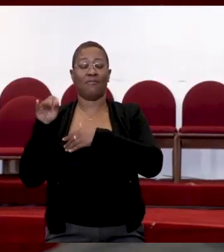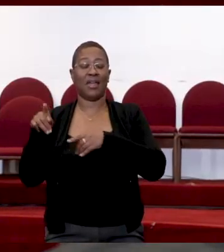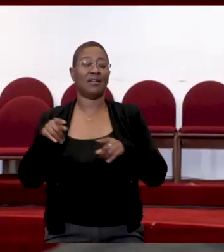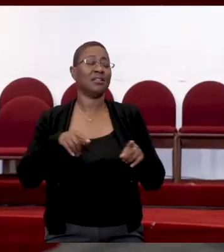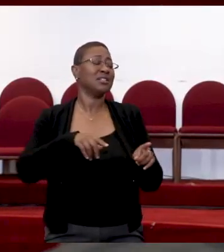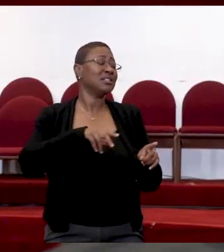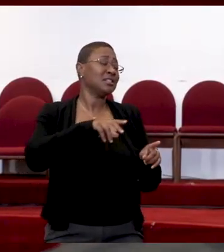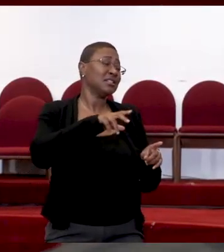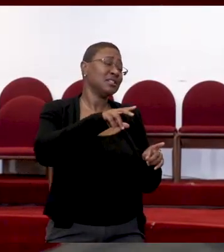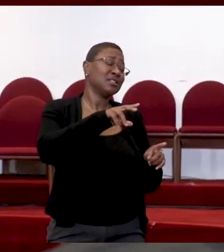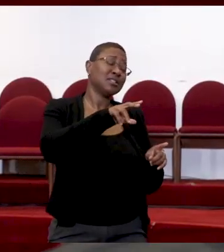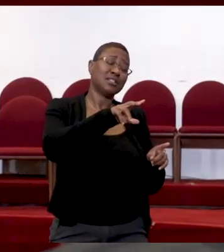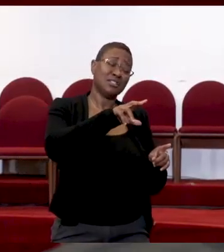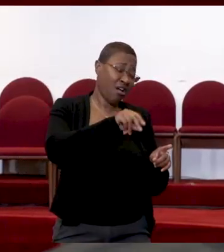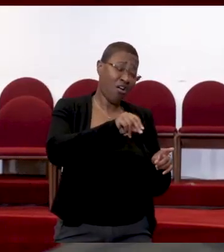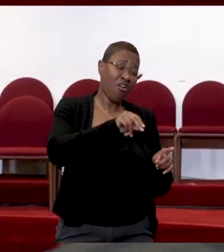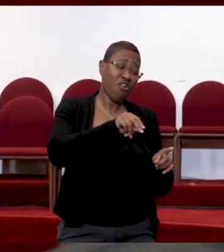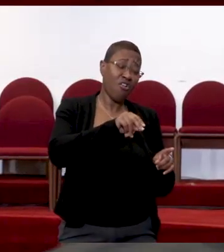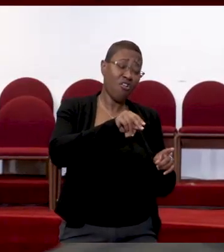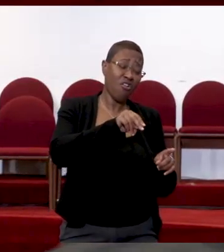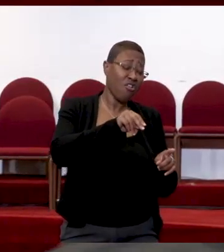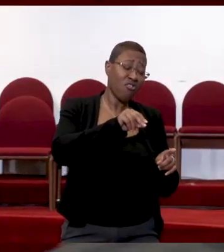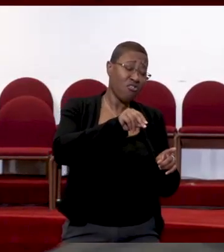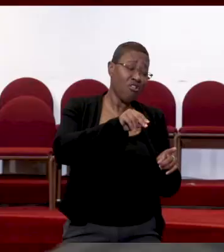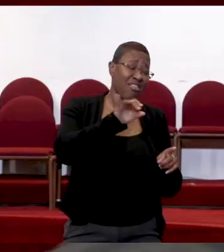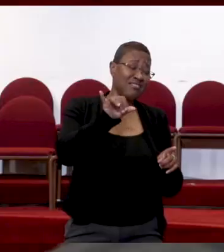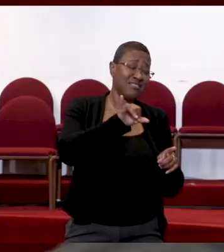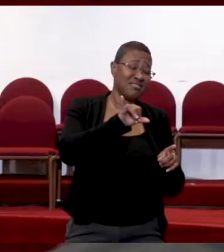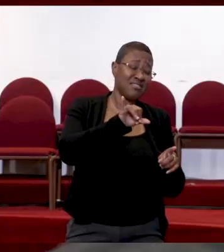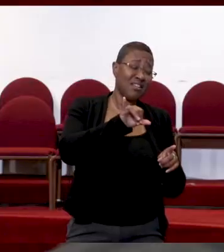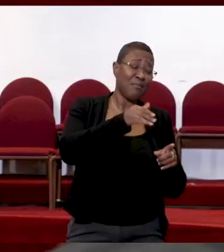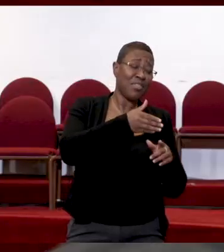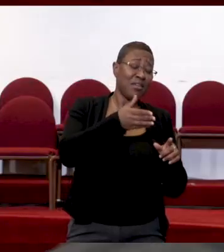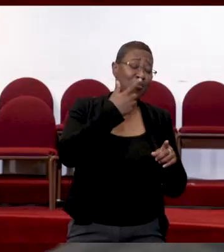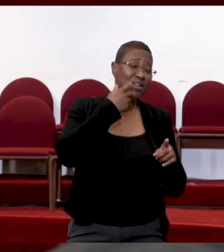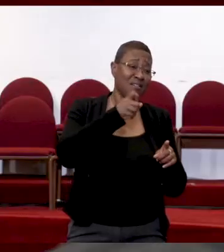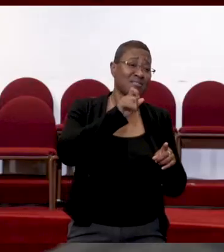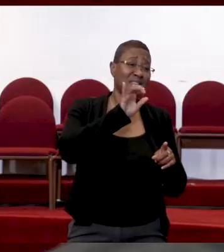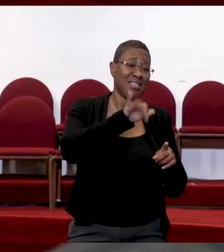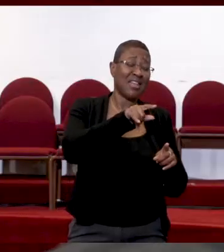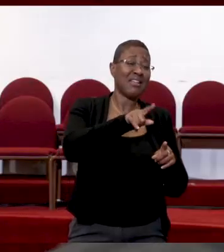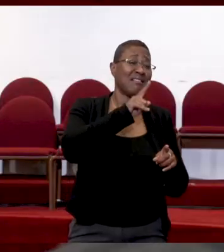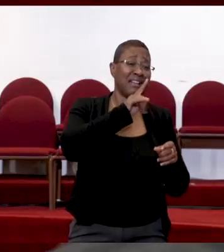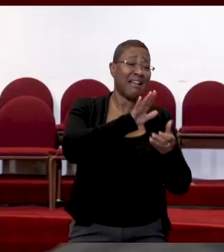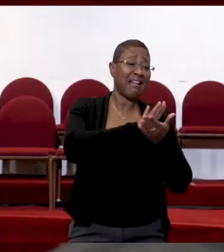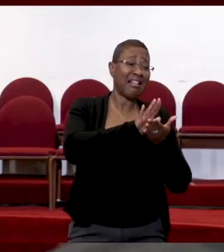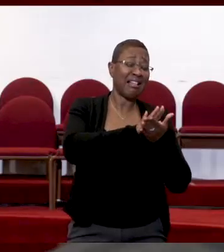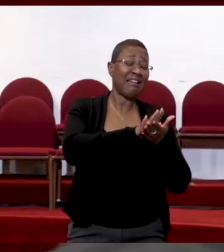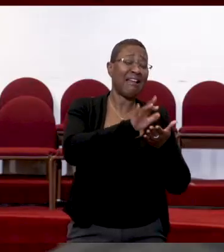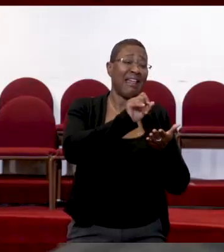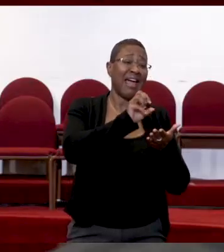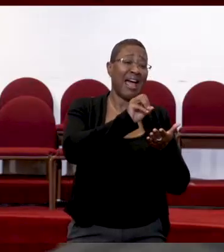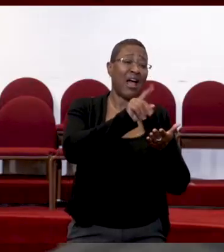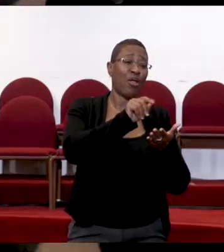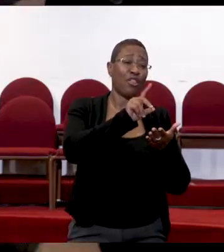I understand, but 2016 was a rainstorm. Okay.